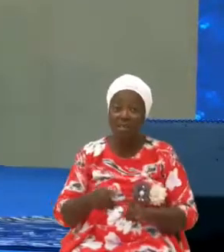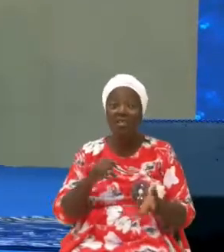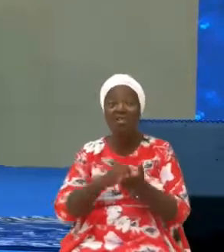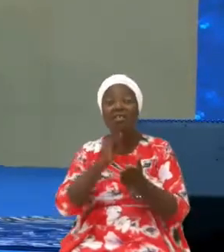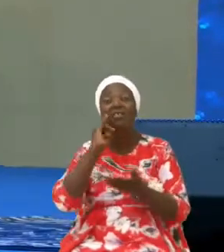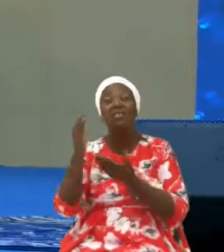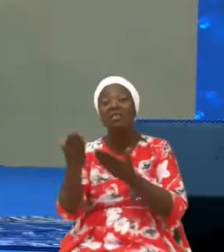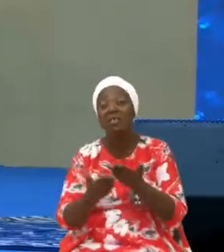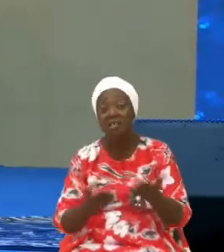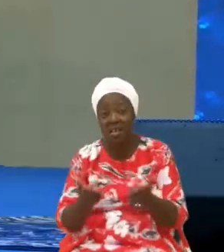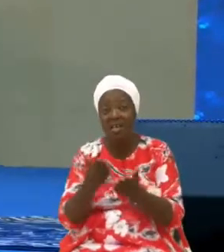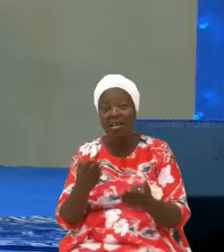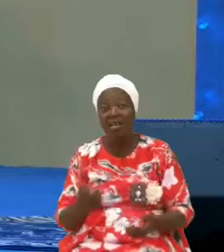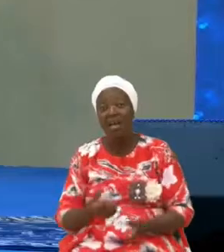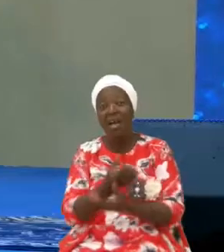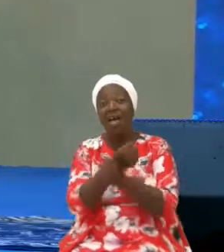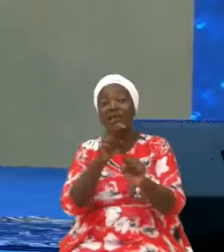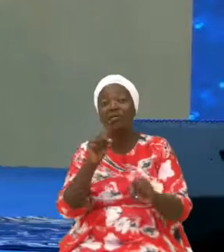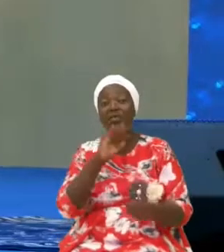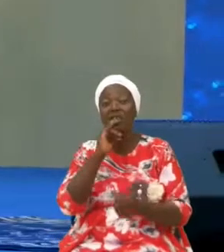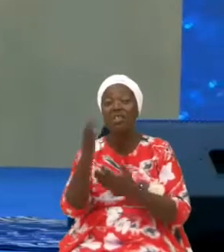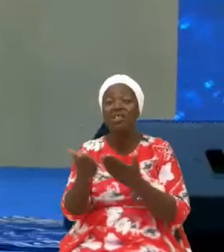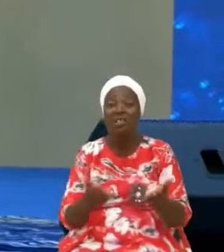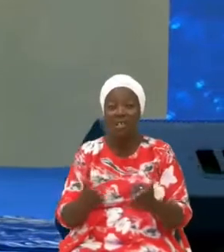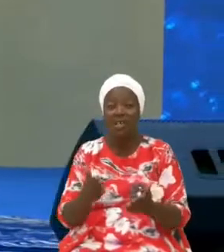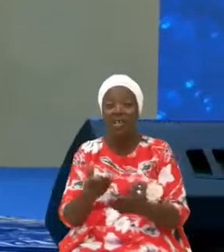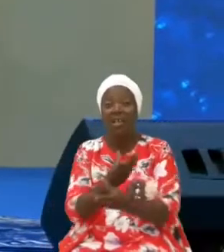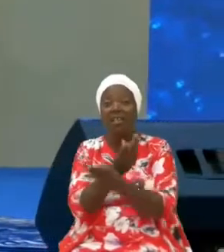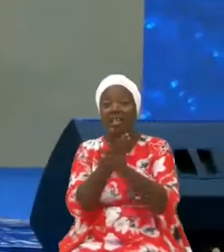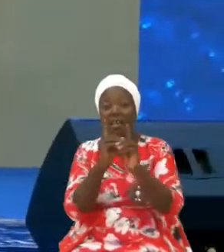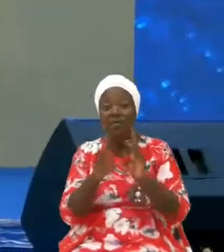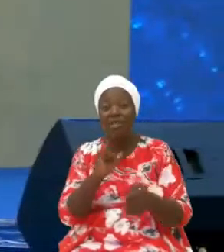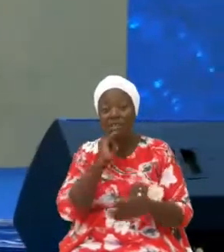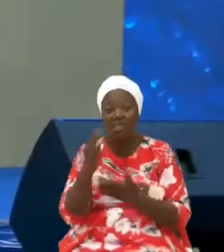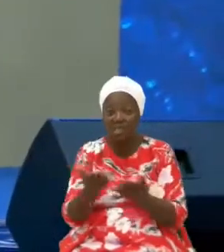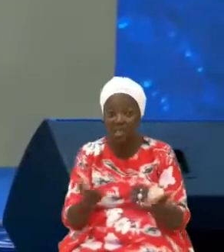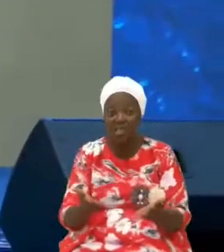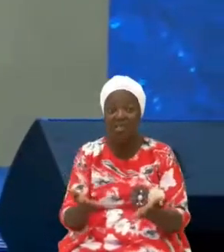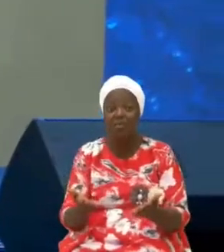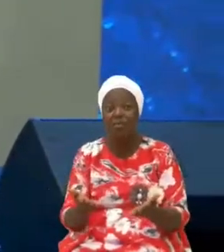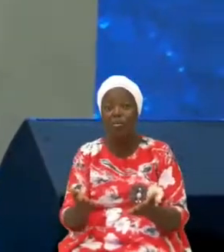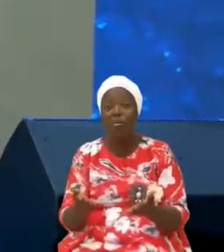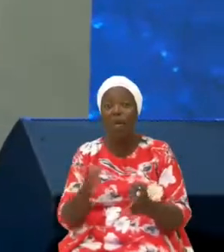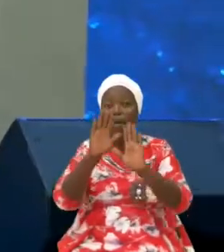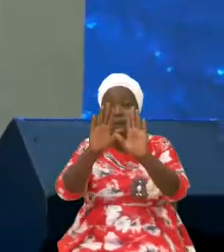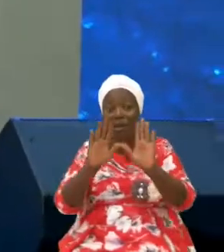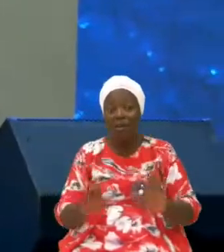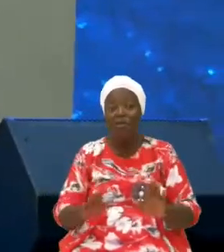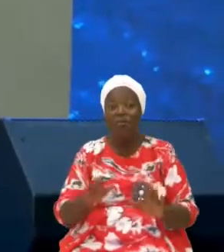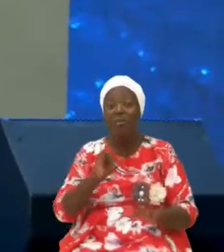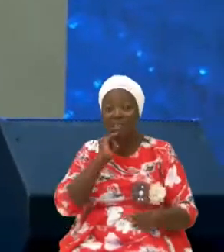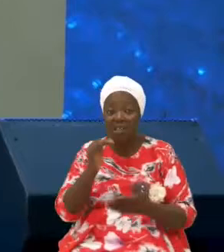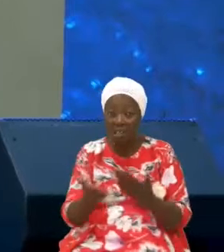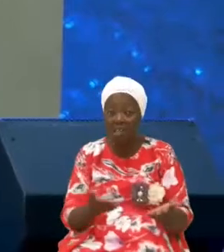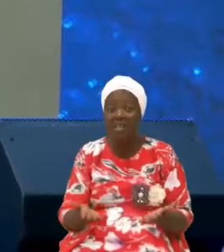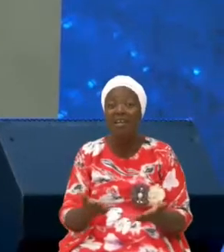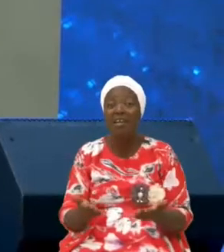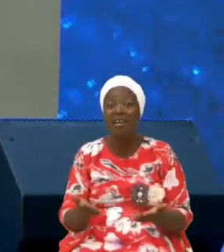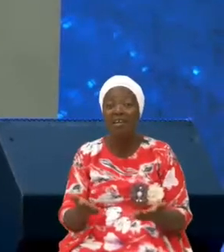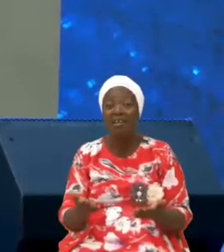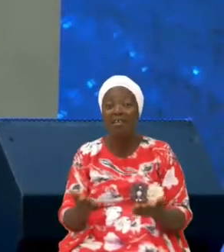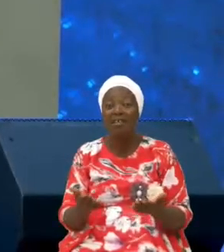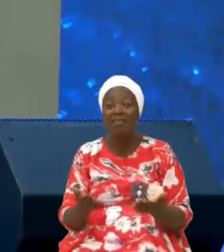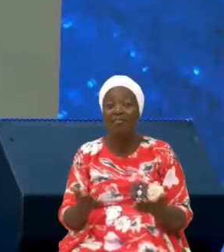saved. My friend, it's right here. Salvation is right here. Deliverance is right